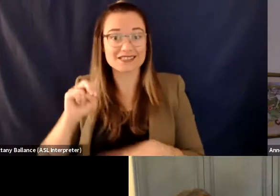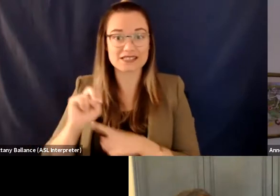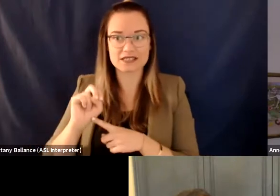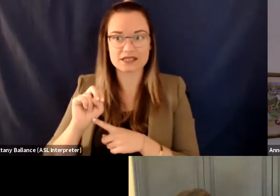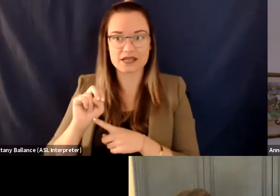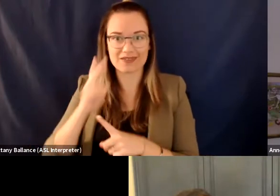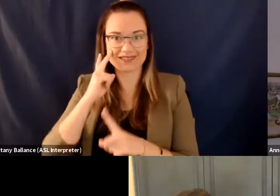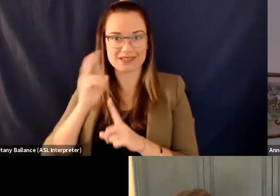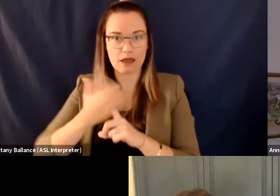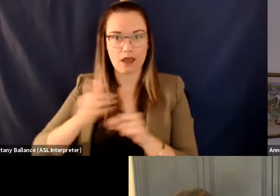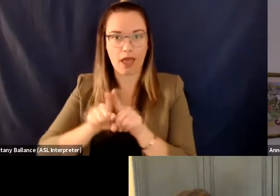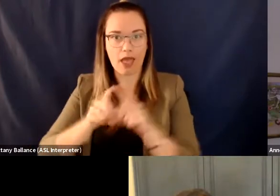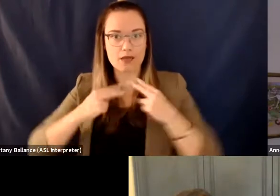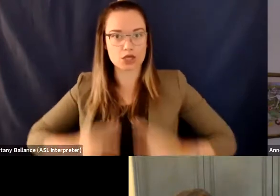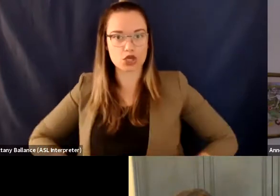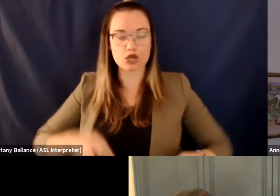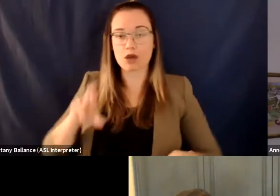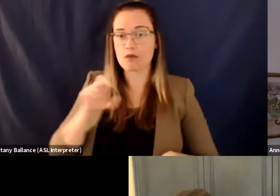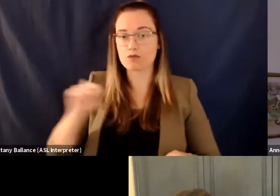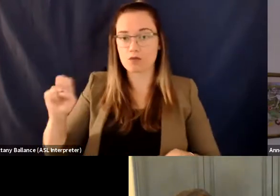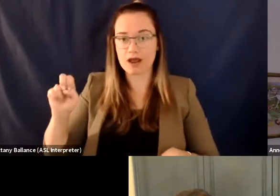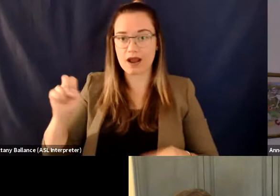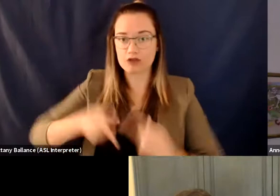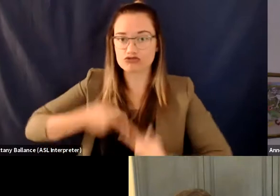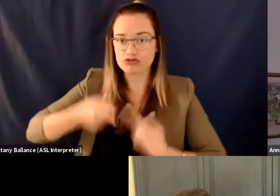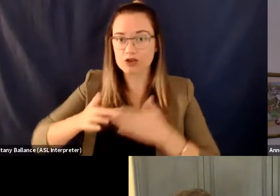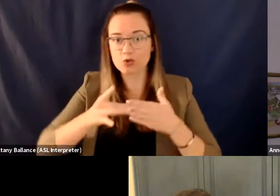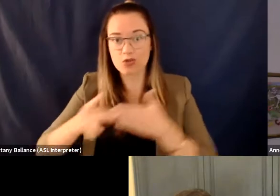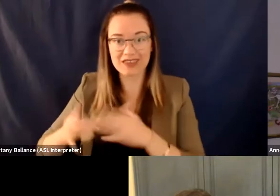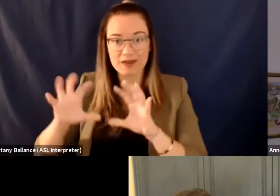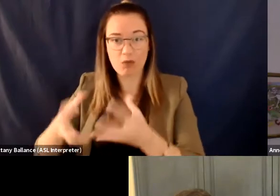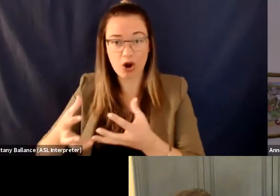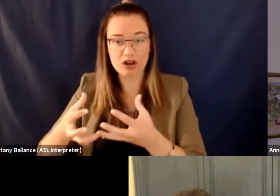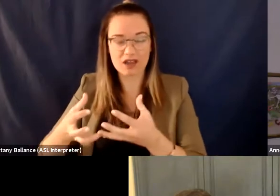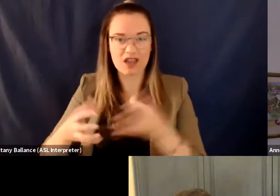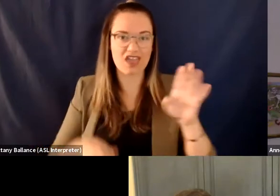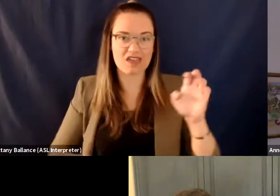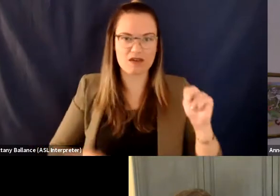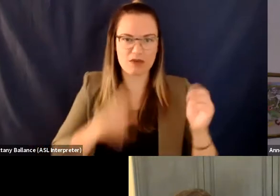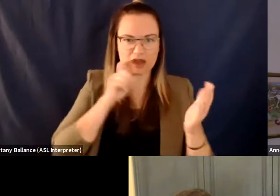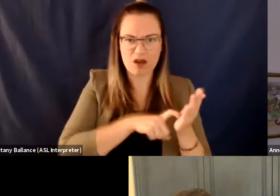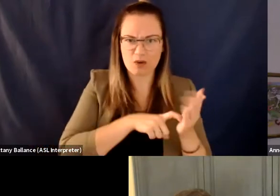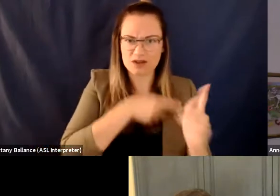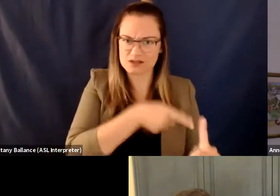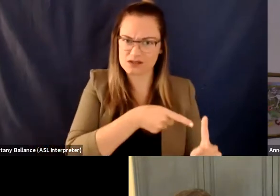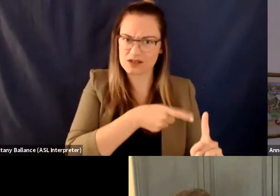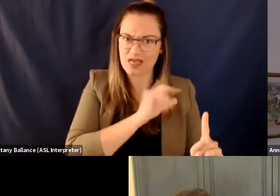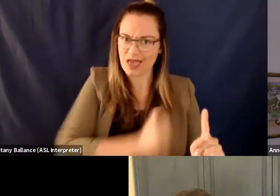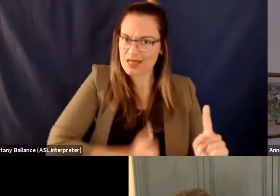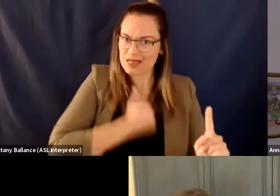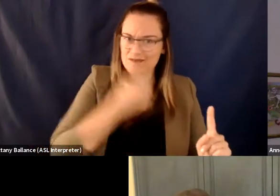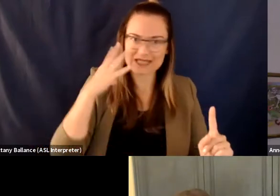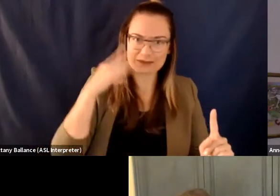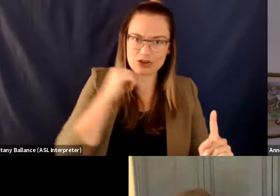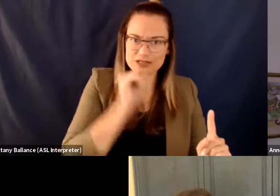being, seeing Renee's struggles to lead his party, gave Ben a perspective that normal kind of lived experience doesn't